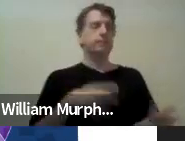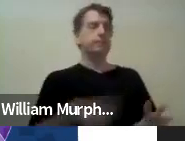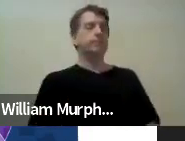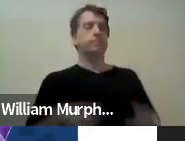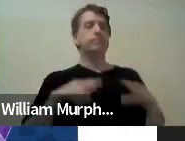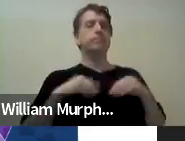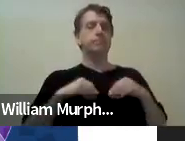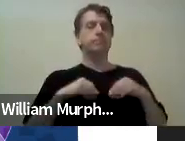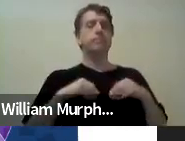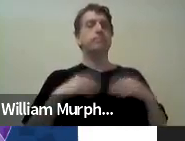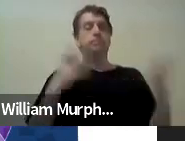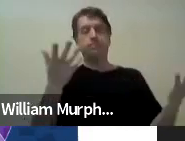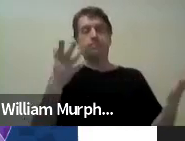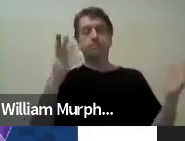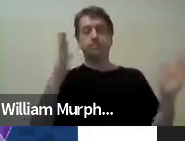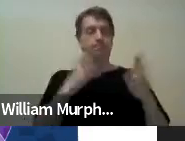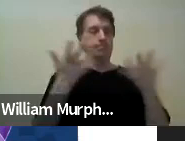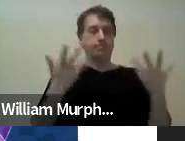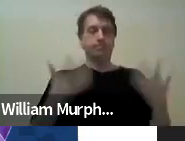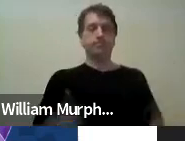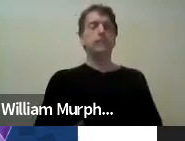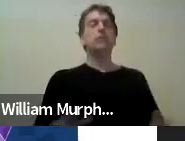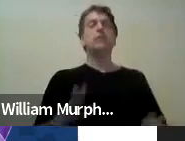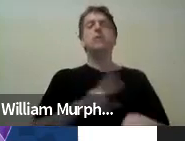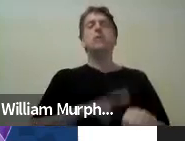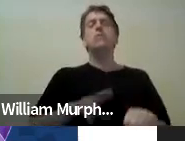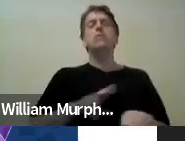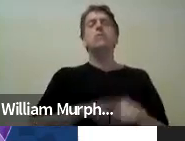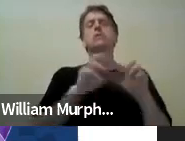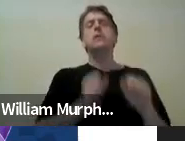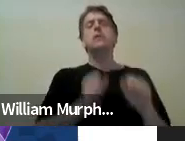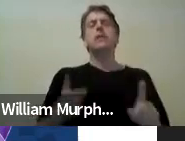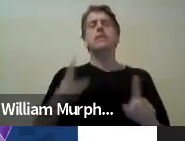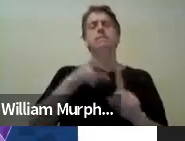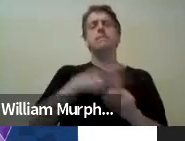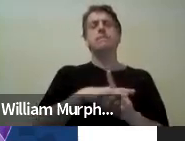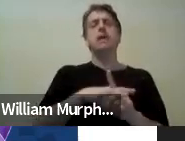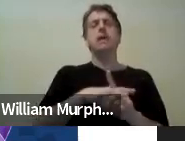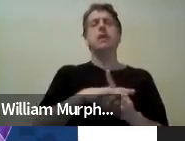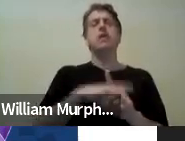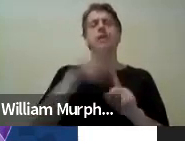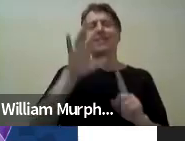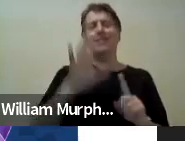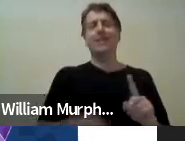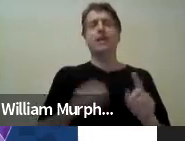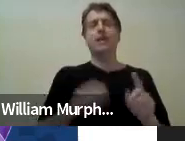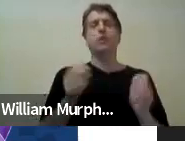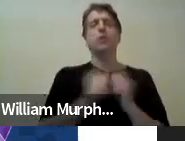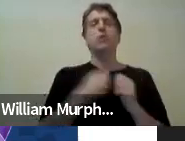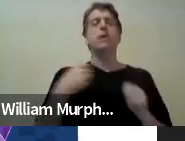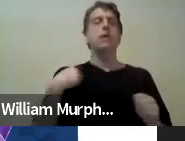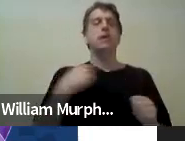them to be. And of course, they're able to file under that with us for housing.